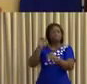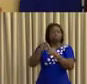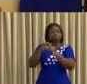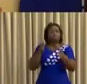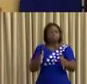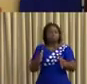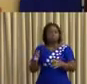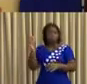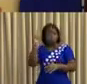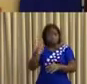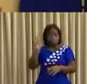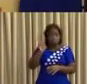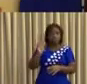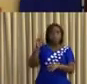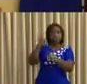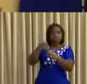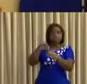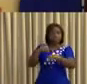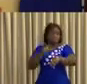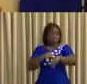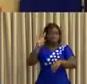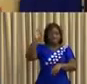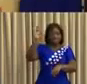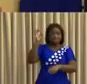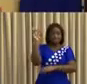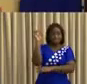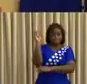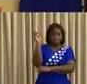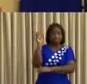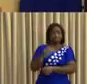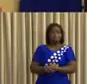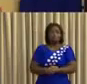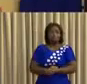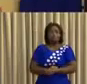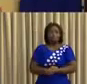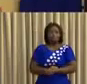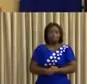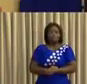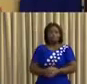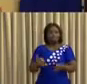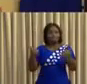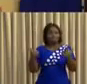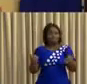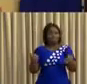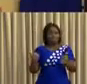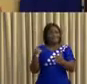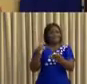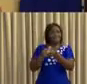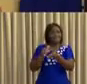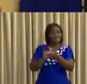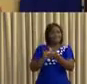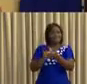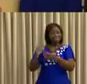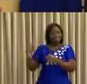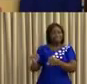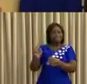used for the December 7 general election commences. The hurdle which stood in the